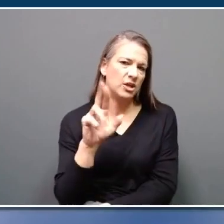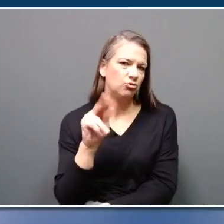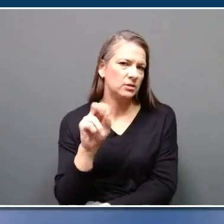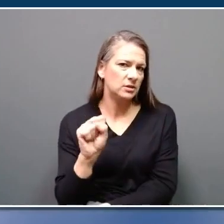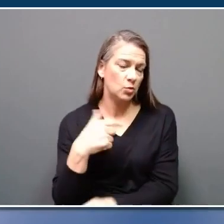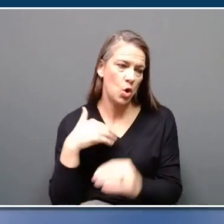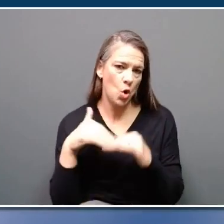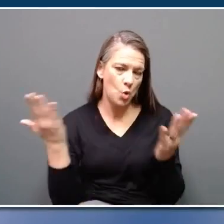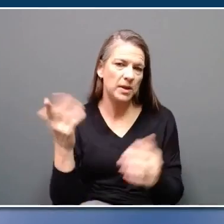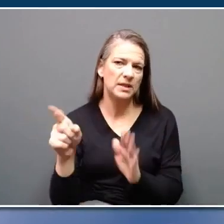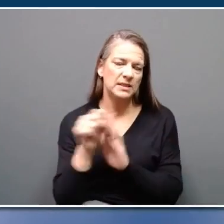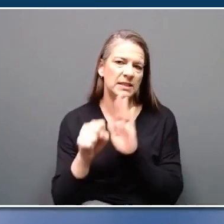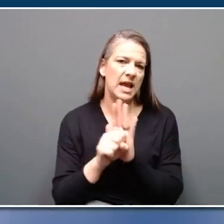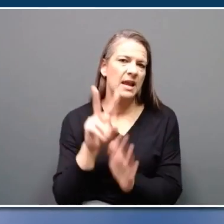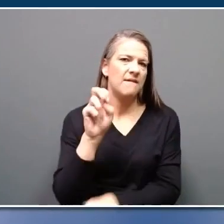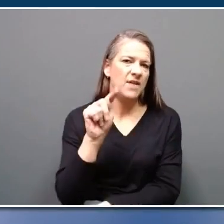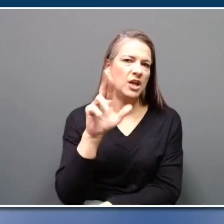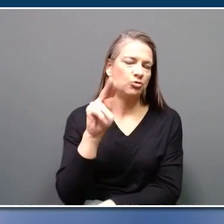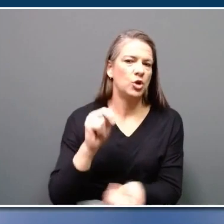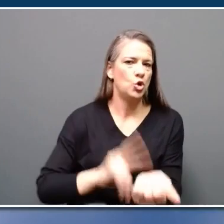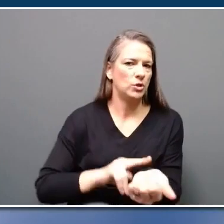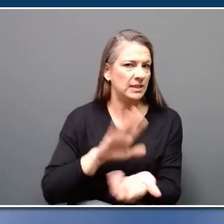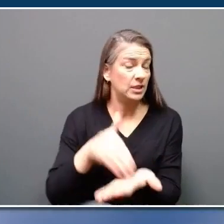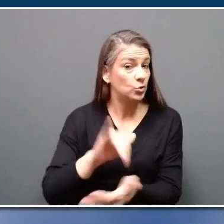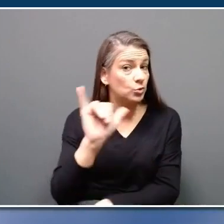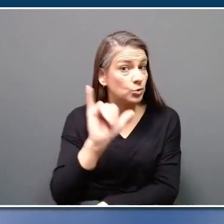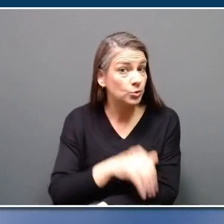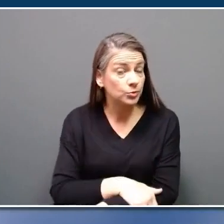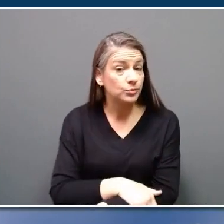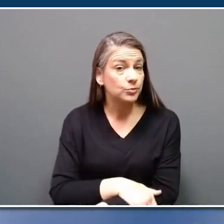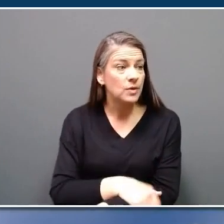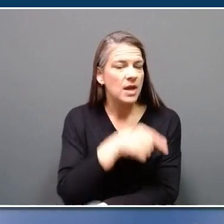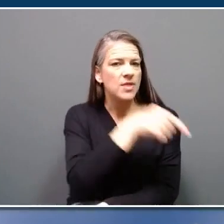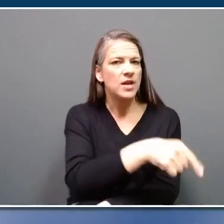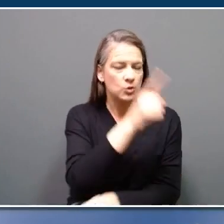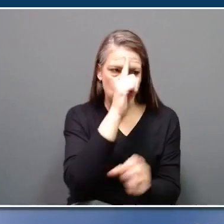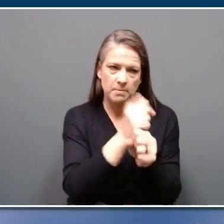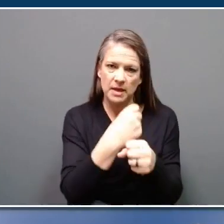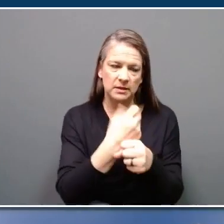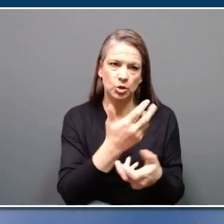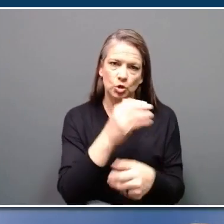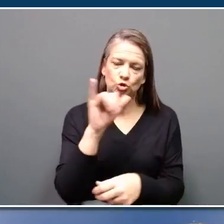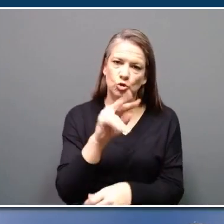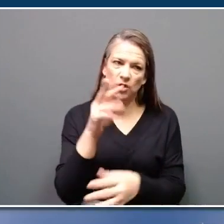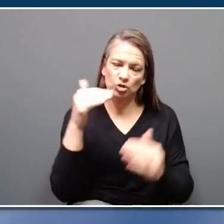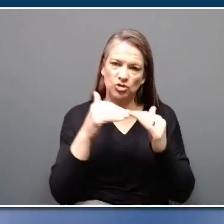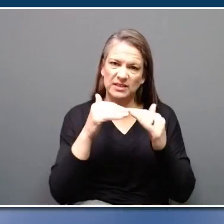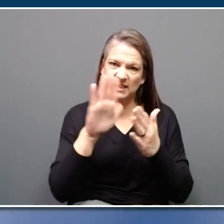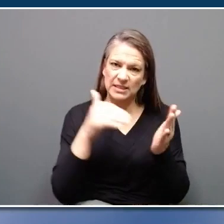veterans nursing centers to. Let me just tell you, this will create less safe juvenile justice facilities, less